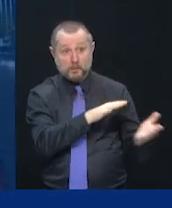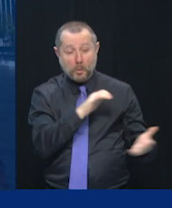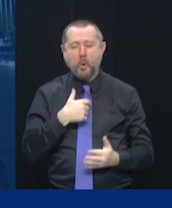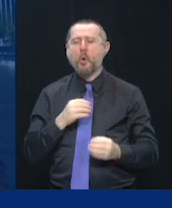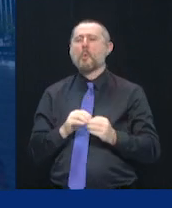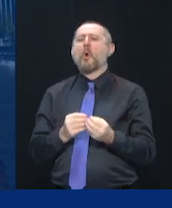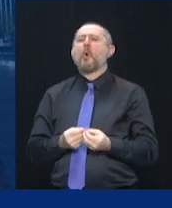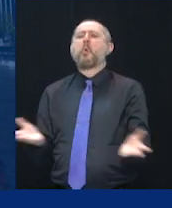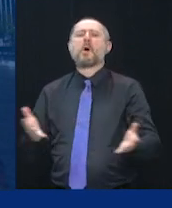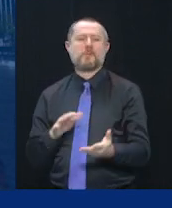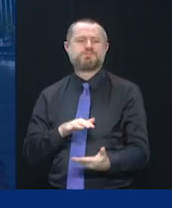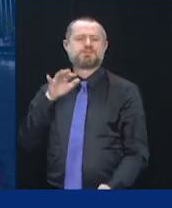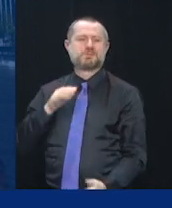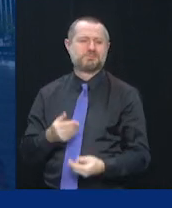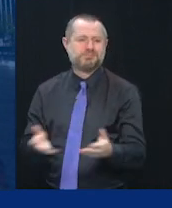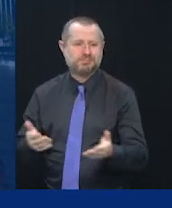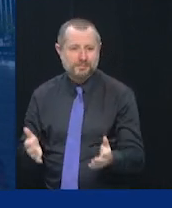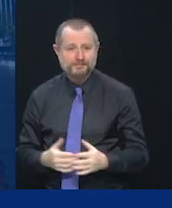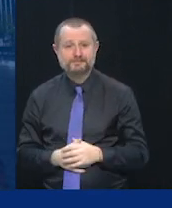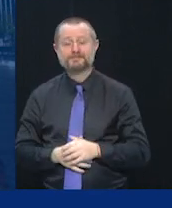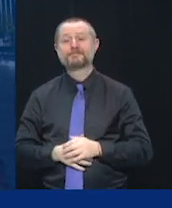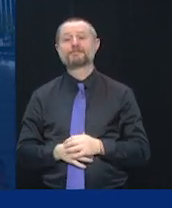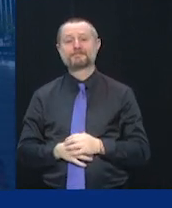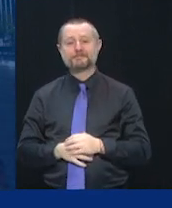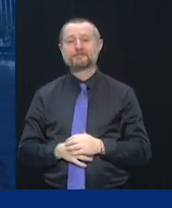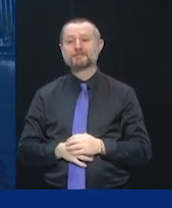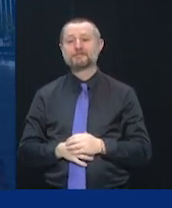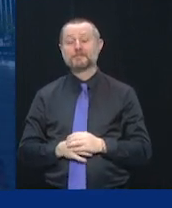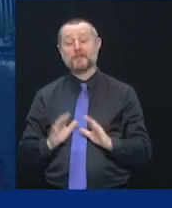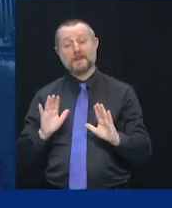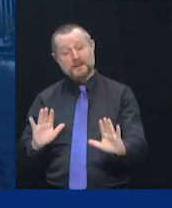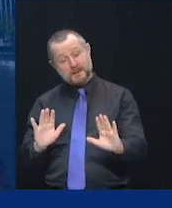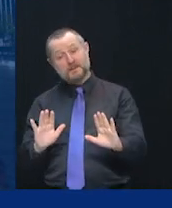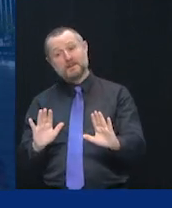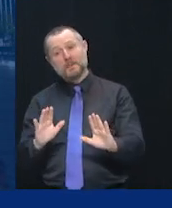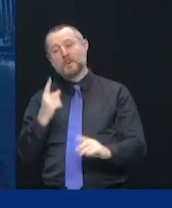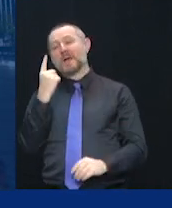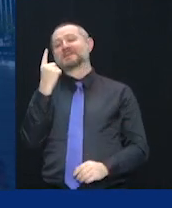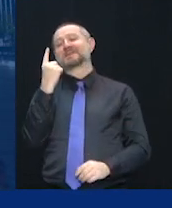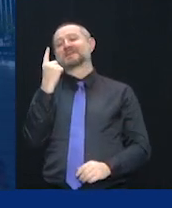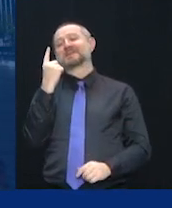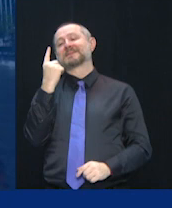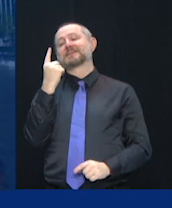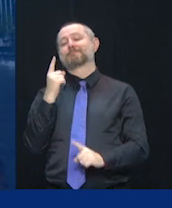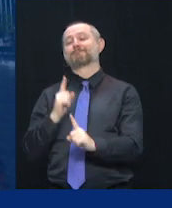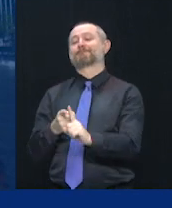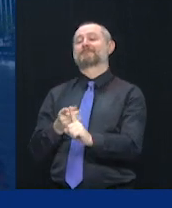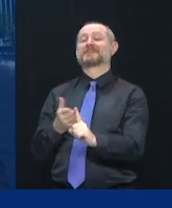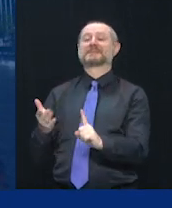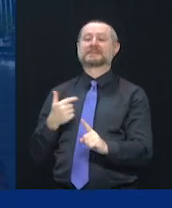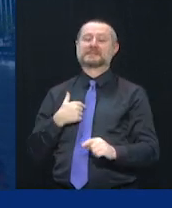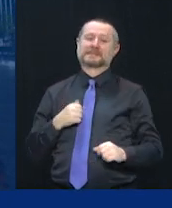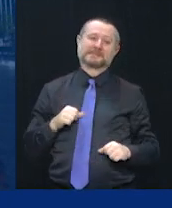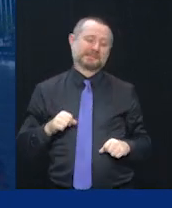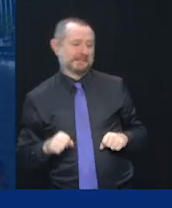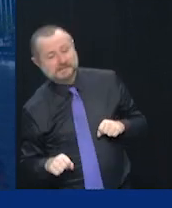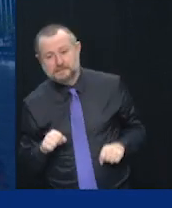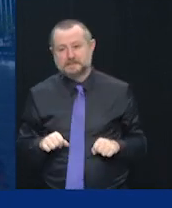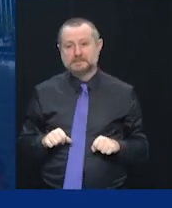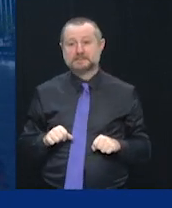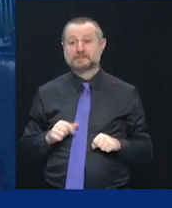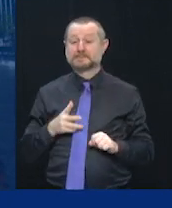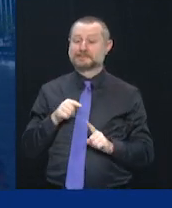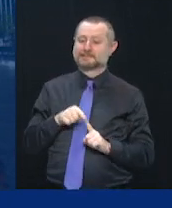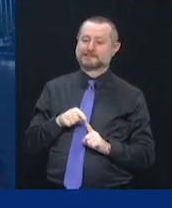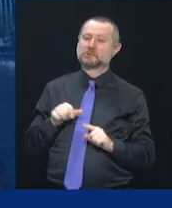actually vaccinate. Hesitancy, another new word, is a major obstacle in our